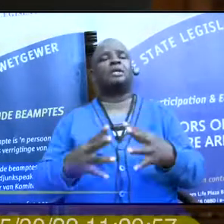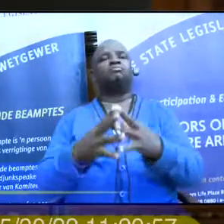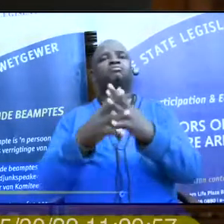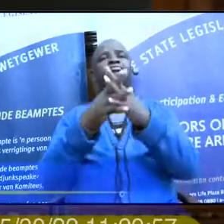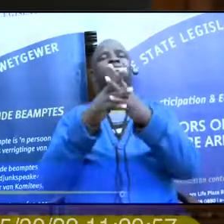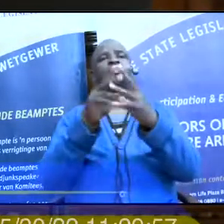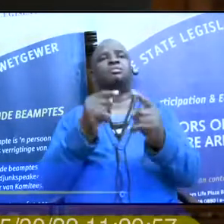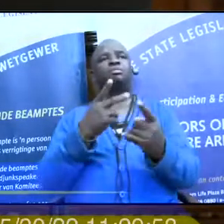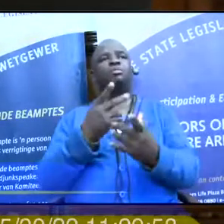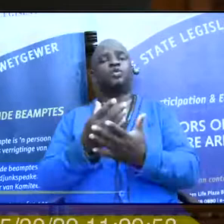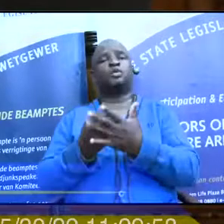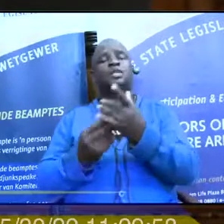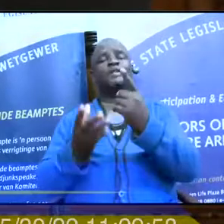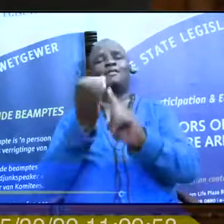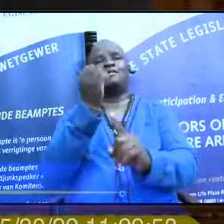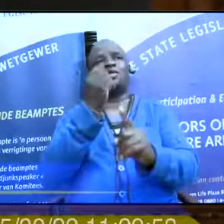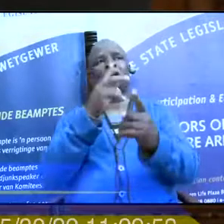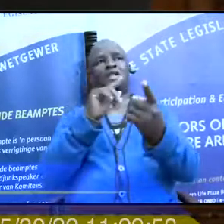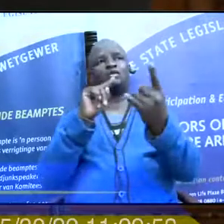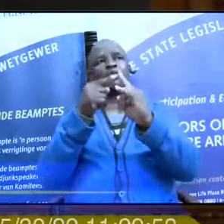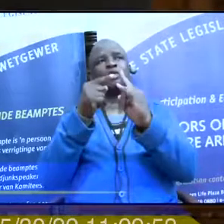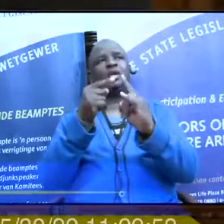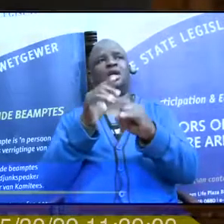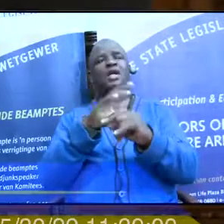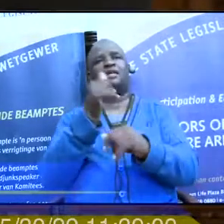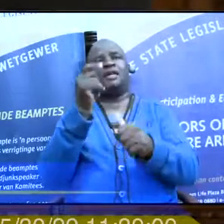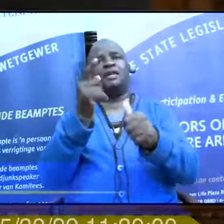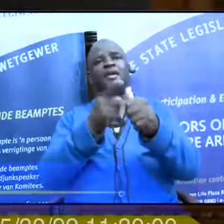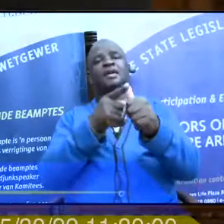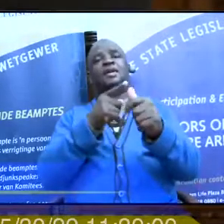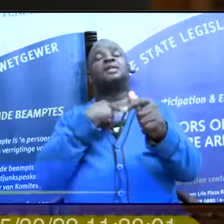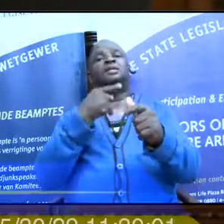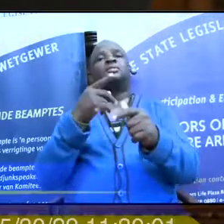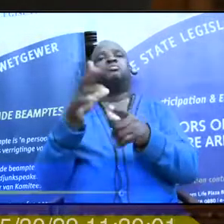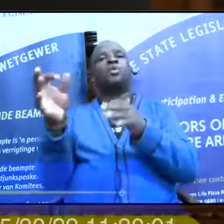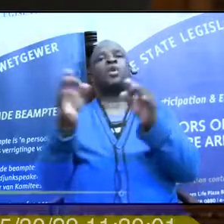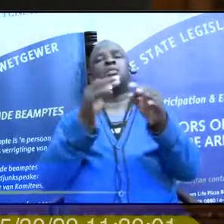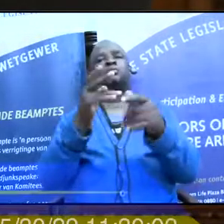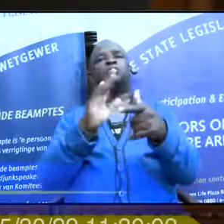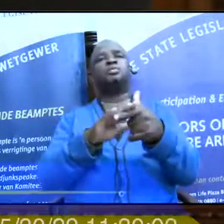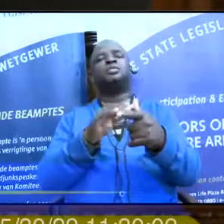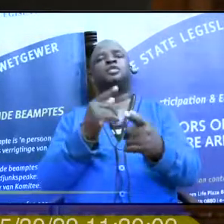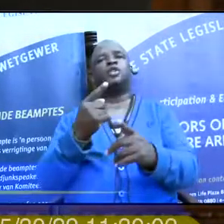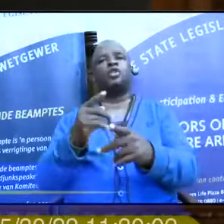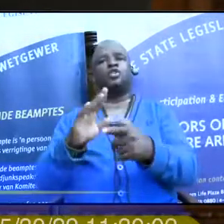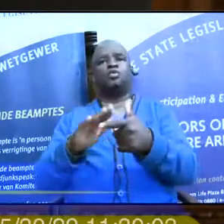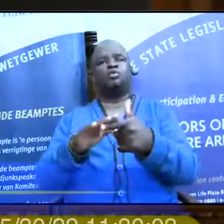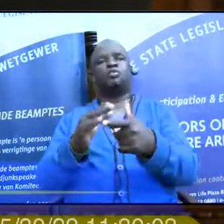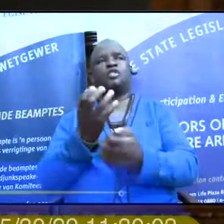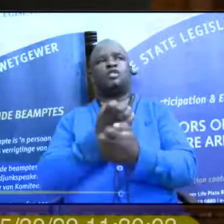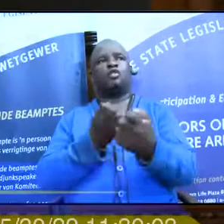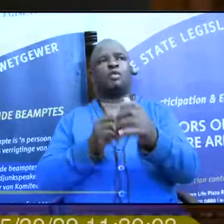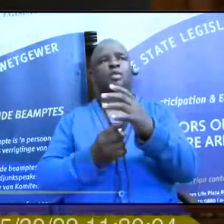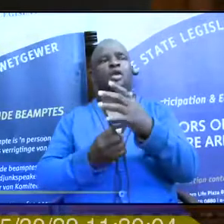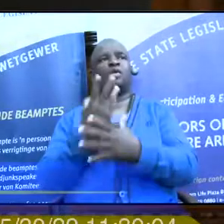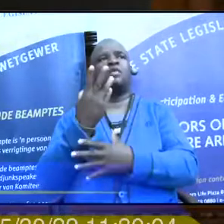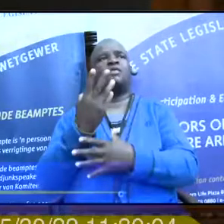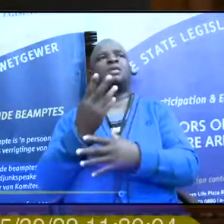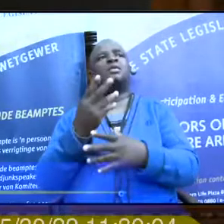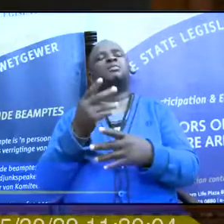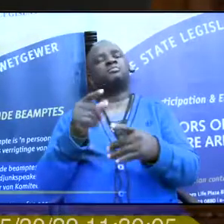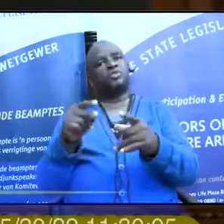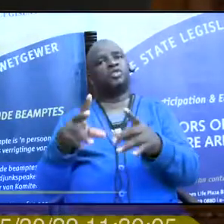all deal with a bigger purpose here which is job creation and economic growth and part of that is job